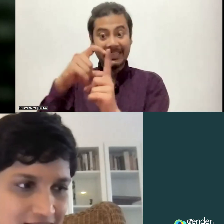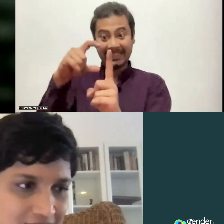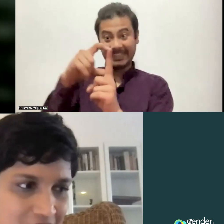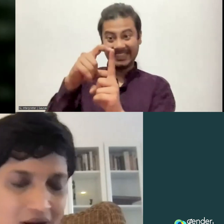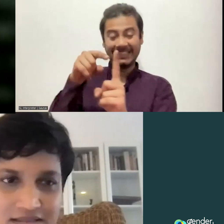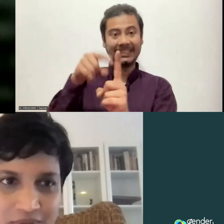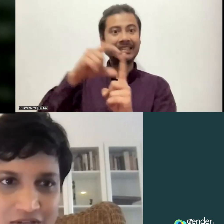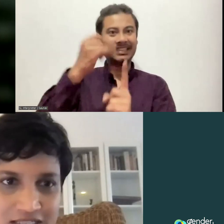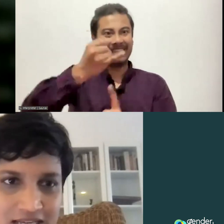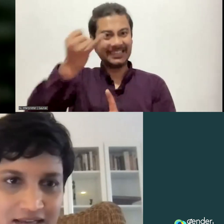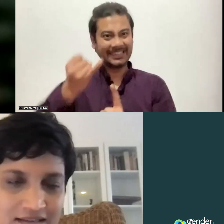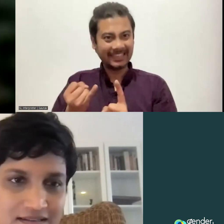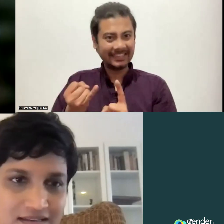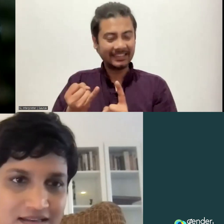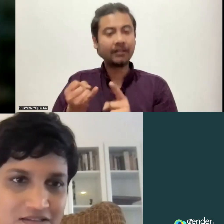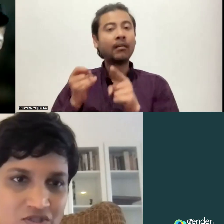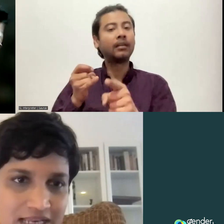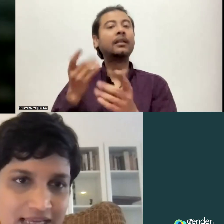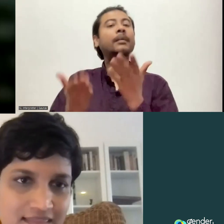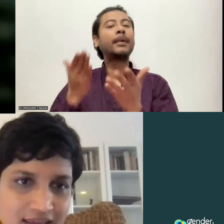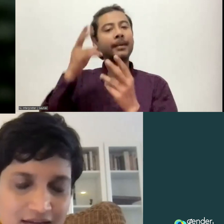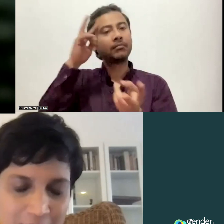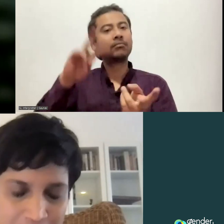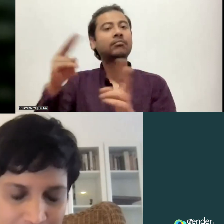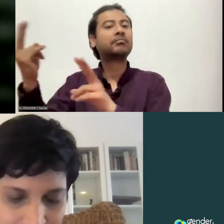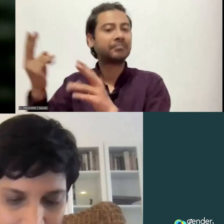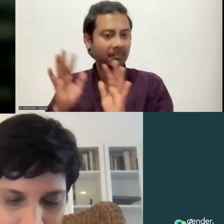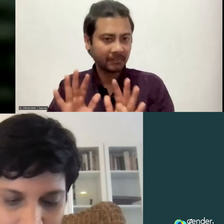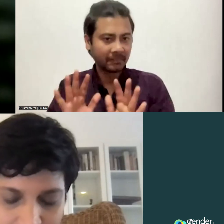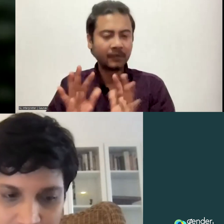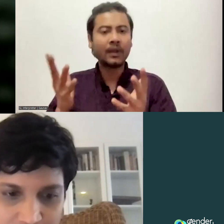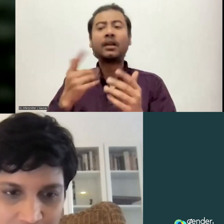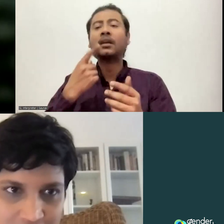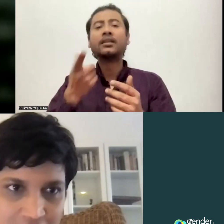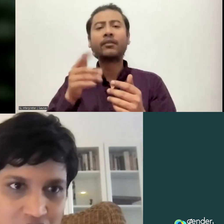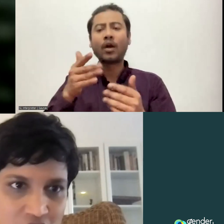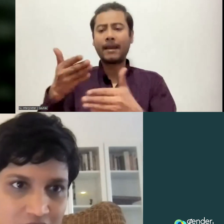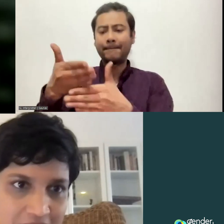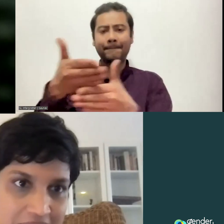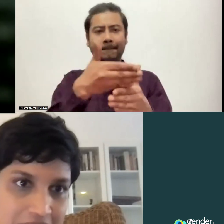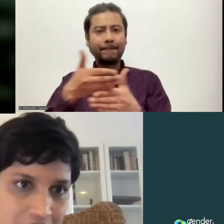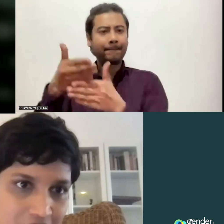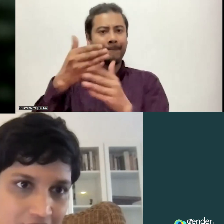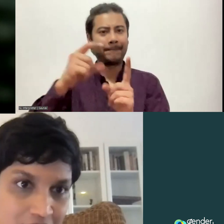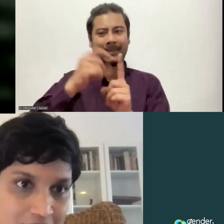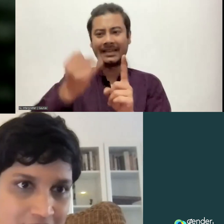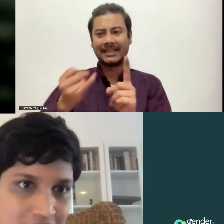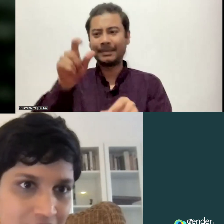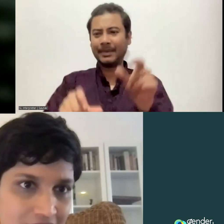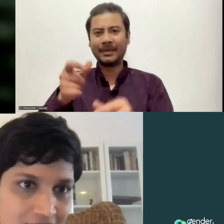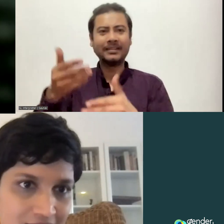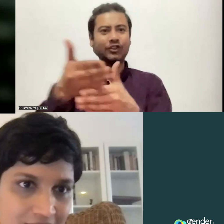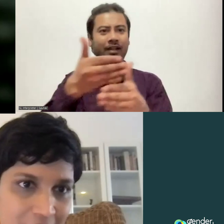and participatory design. And usually, I think the immediate response is it has to do with making something and